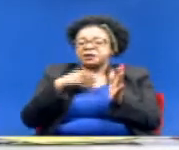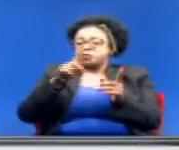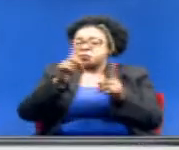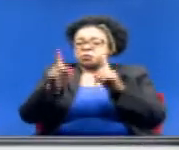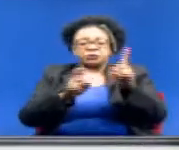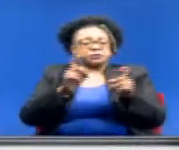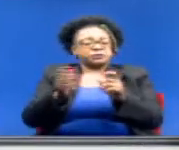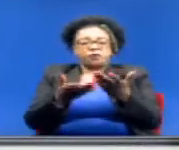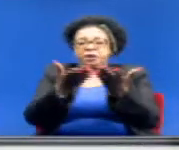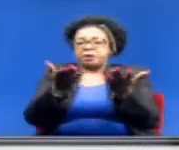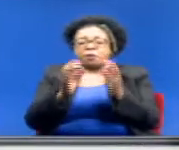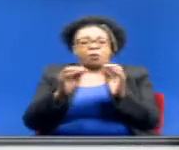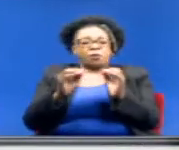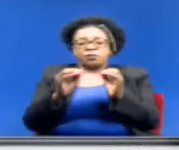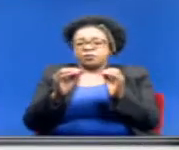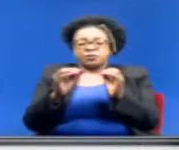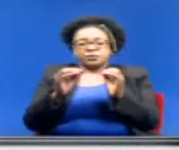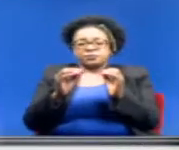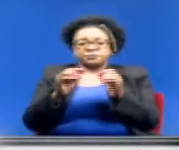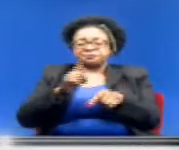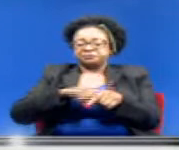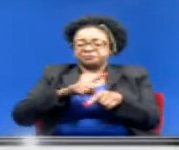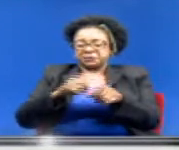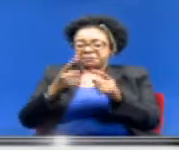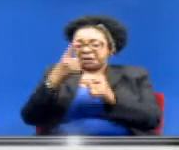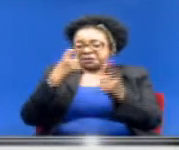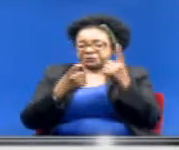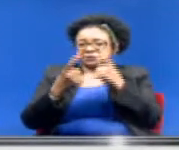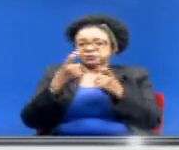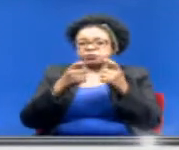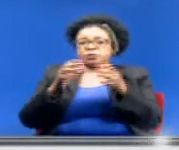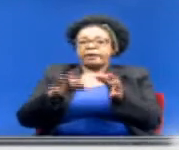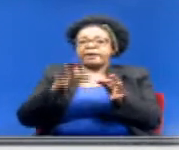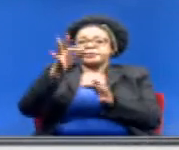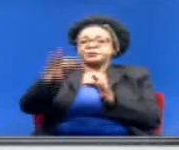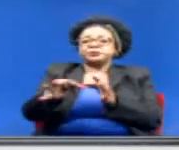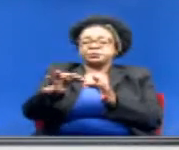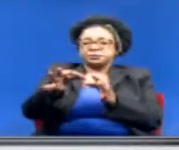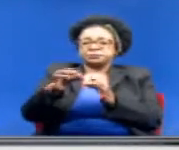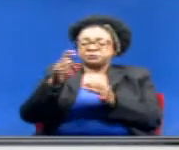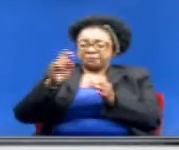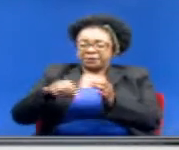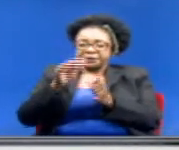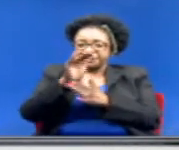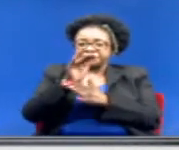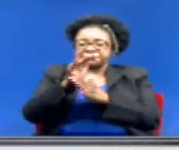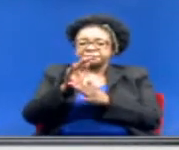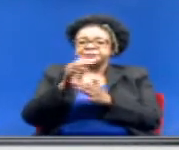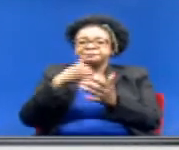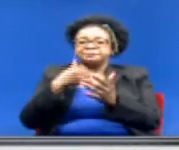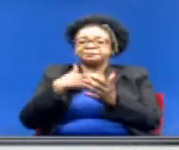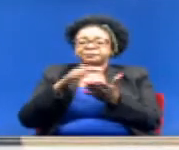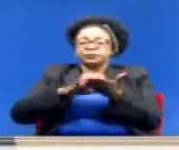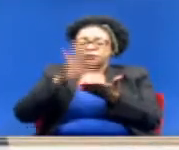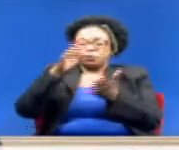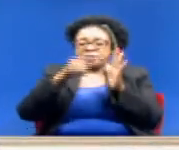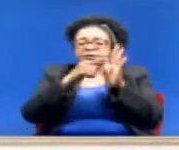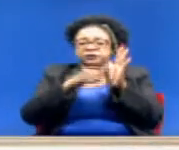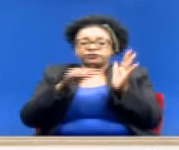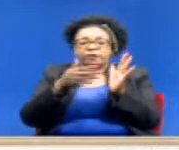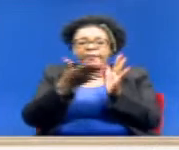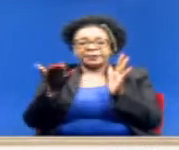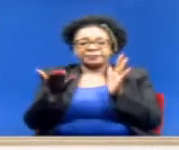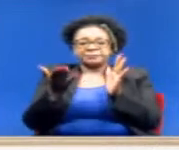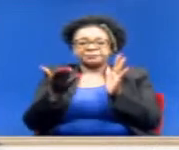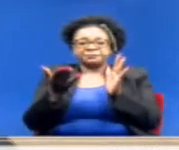him. When I am asked by my seniors to adjourn, I am forced to ask for an adjournment, seeking further instructions from them. Therefore, it is